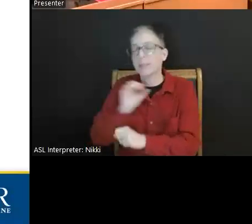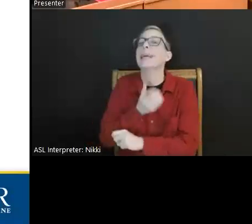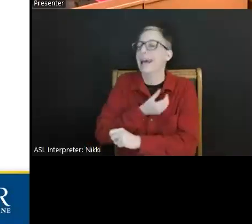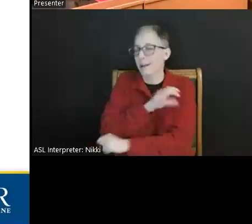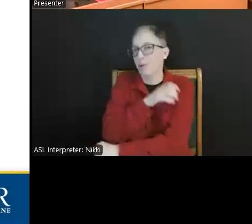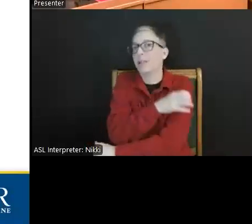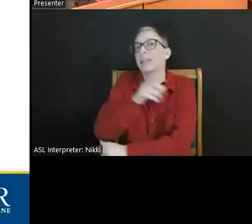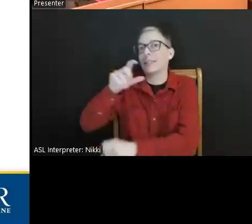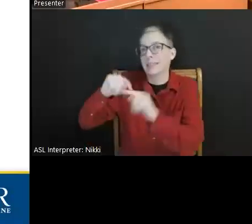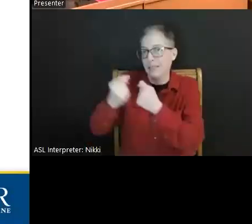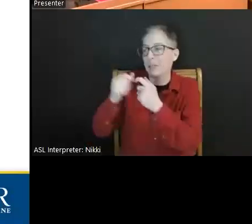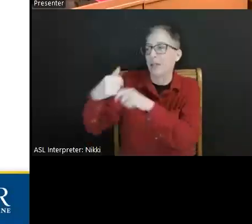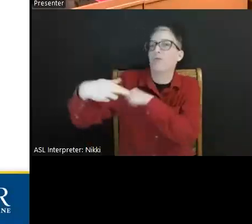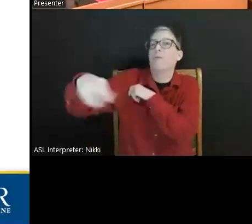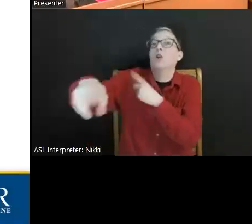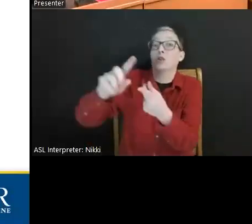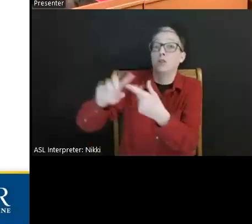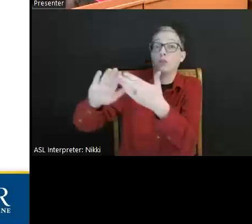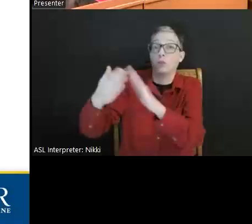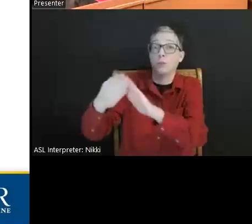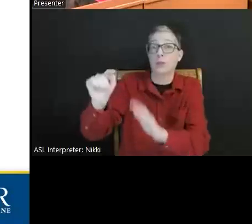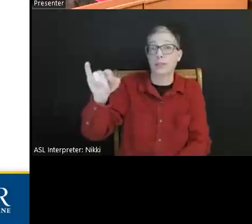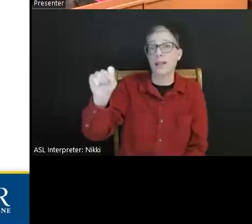to the community ties team.